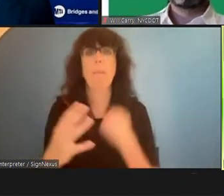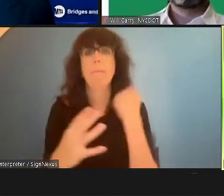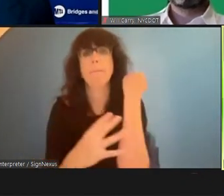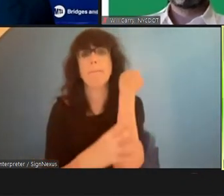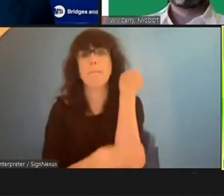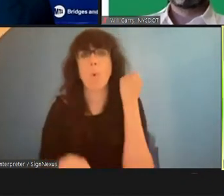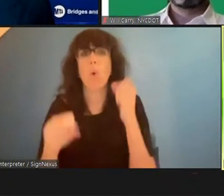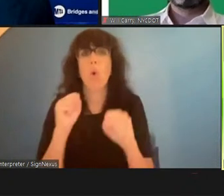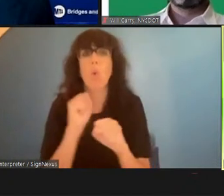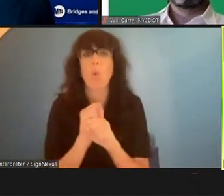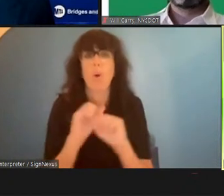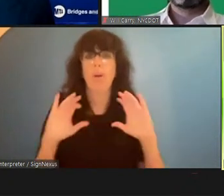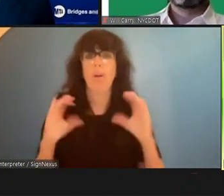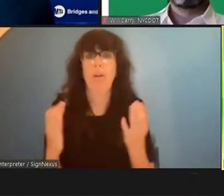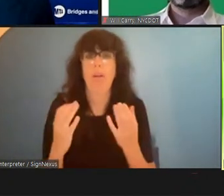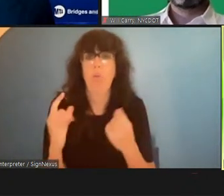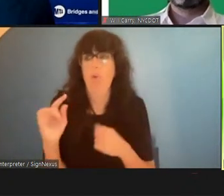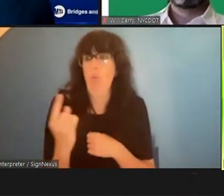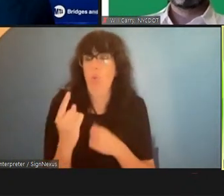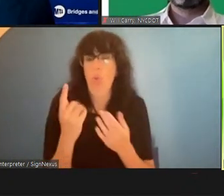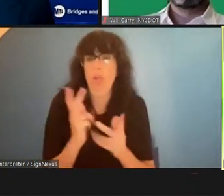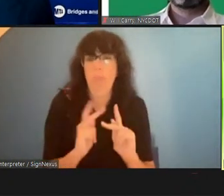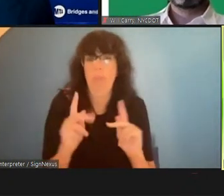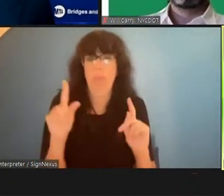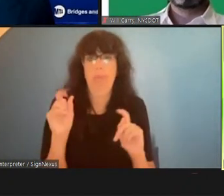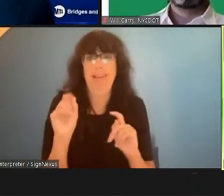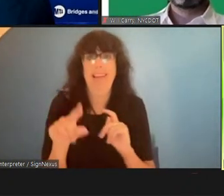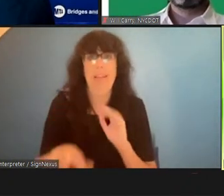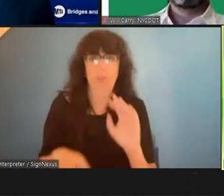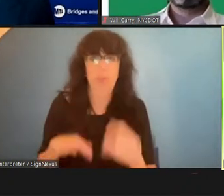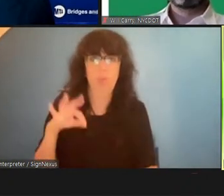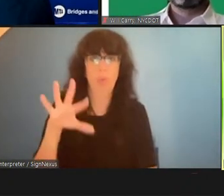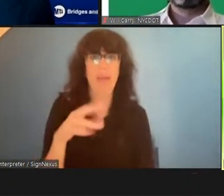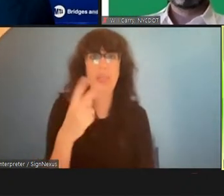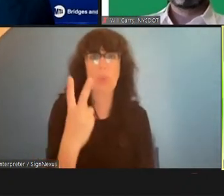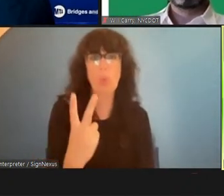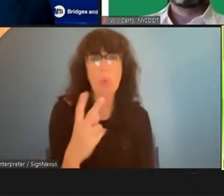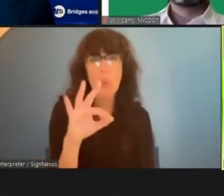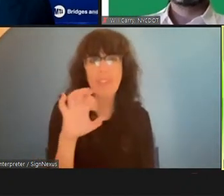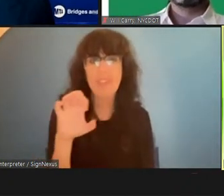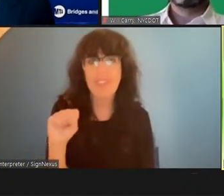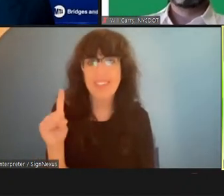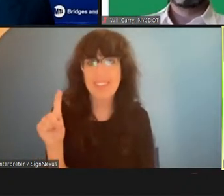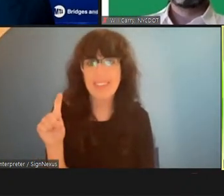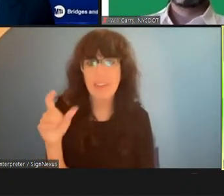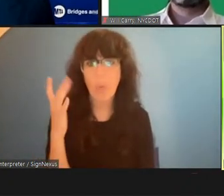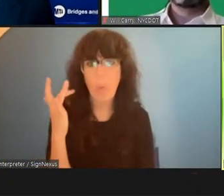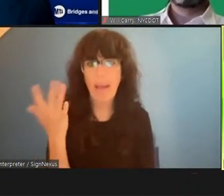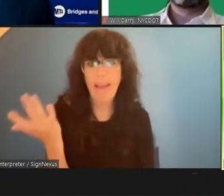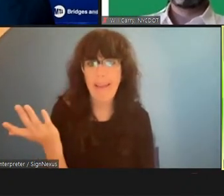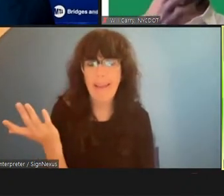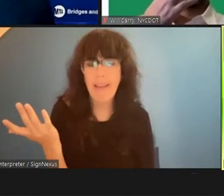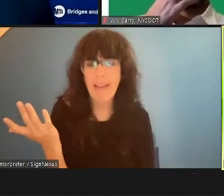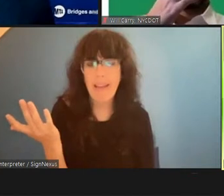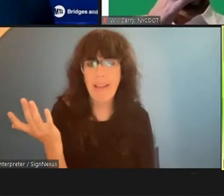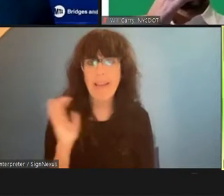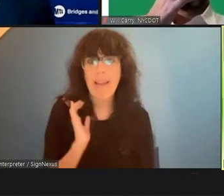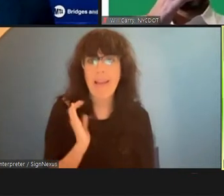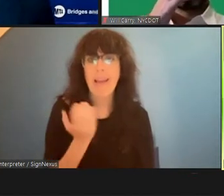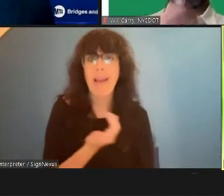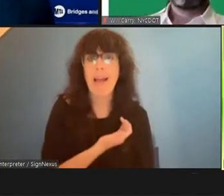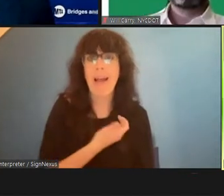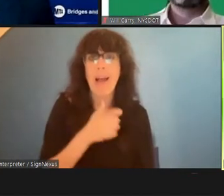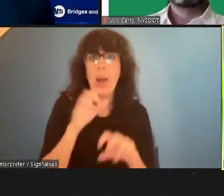class folks the only one being asked to pay two congestion fees why is it that our investment our